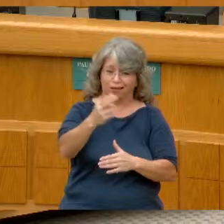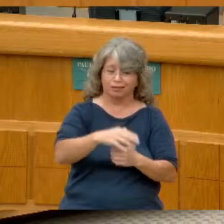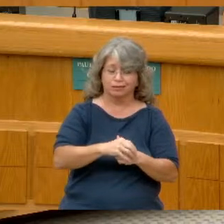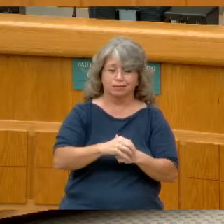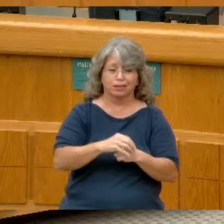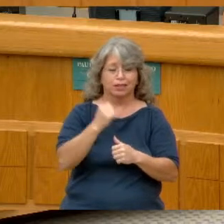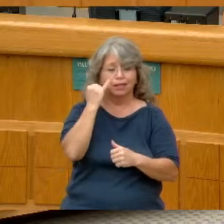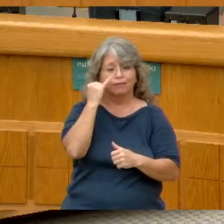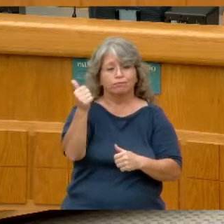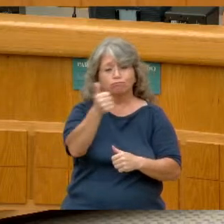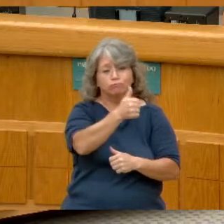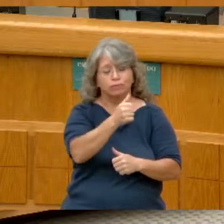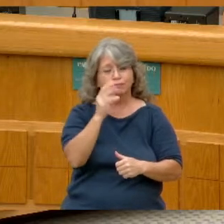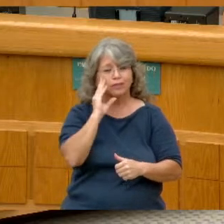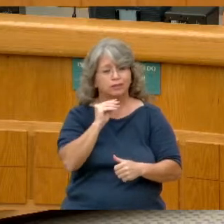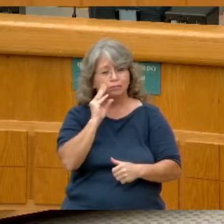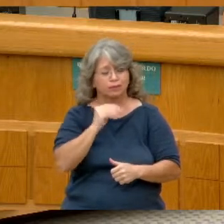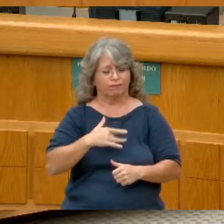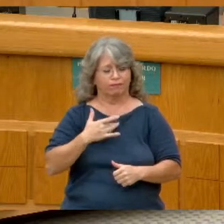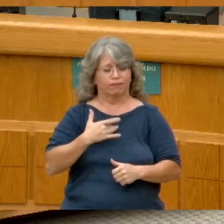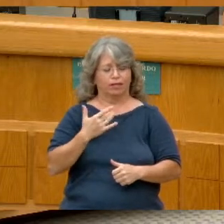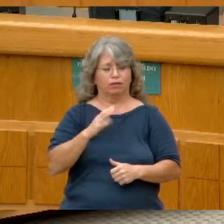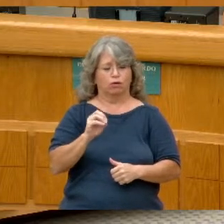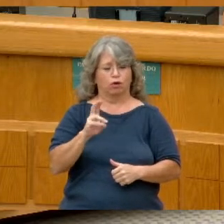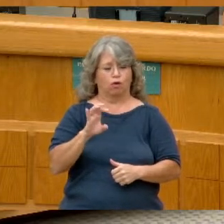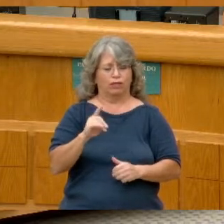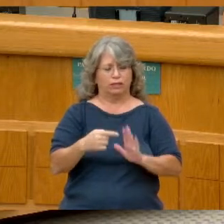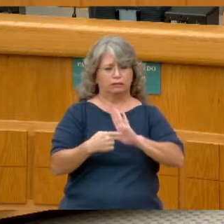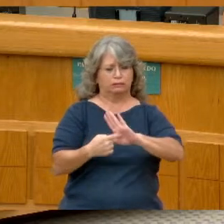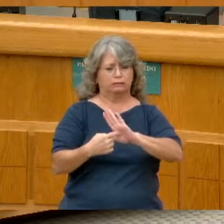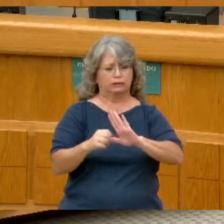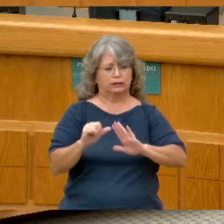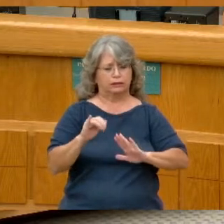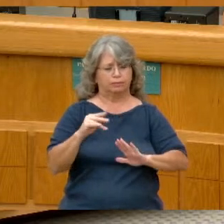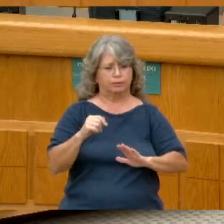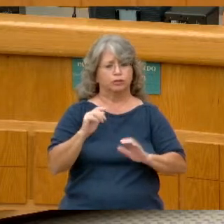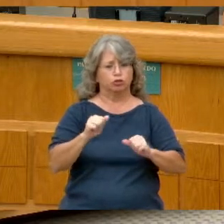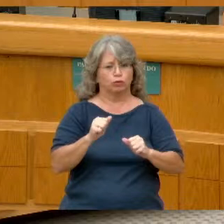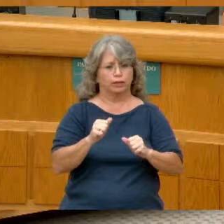COVID-19 symptoms, you can self-register for one of our drive-thrus at